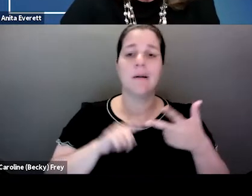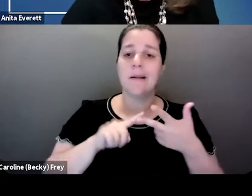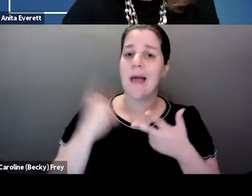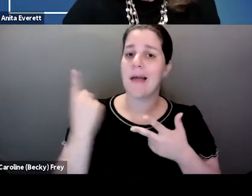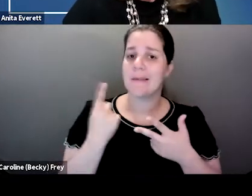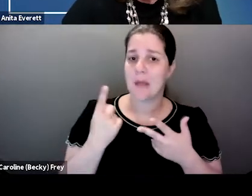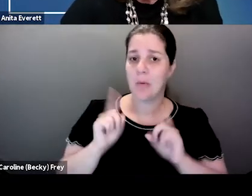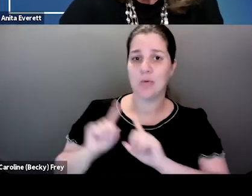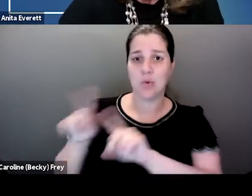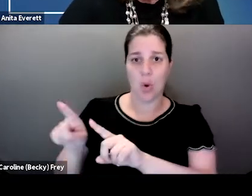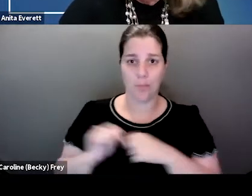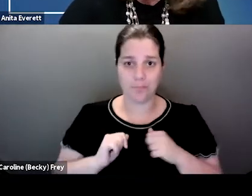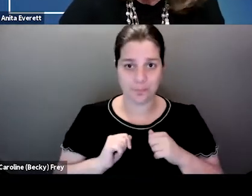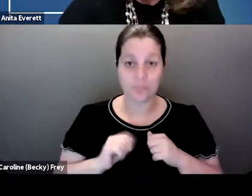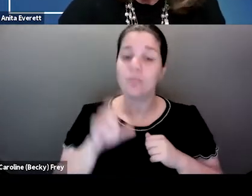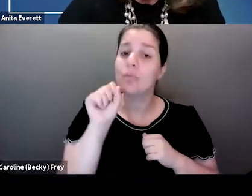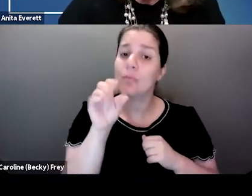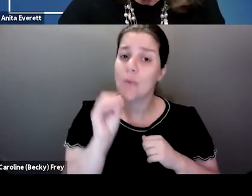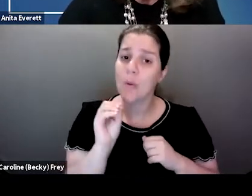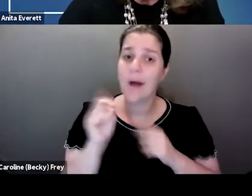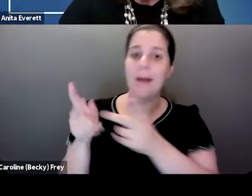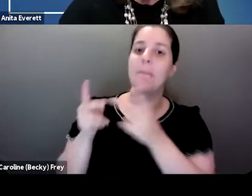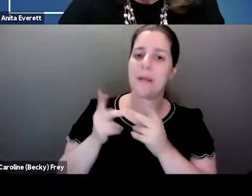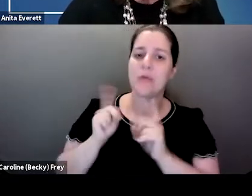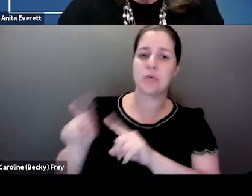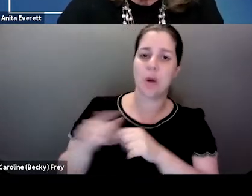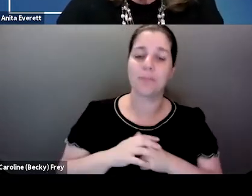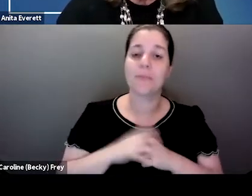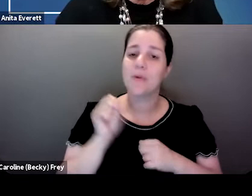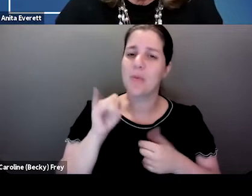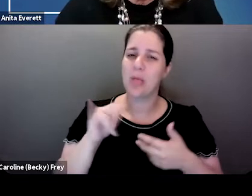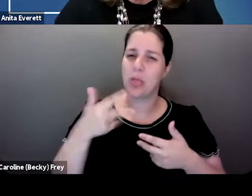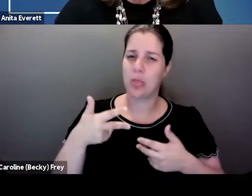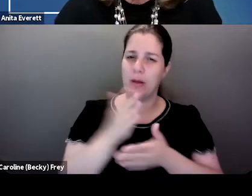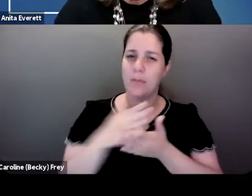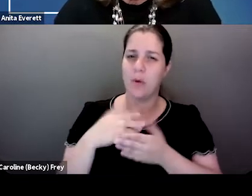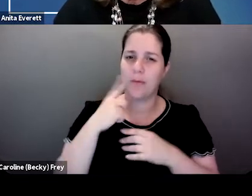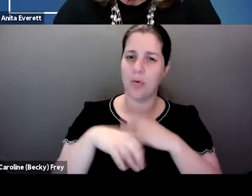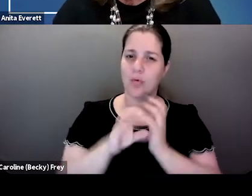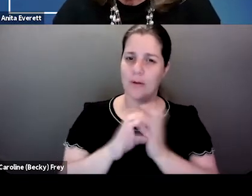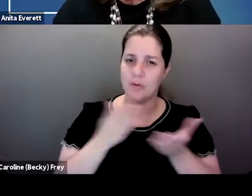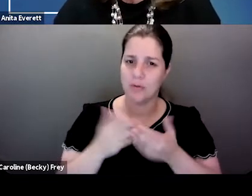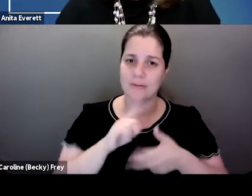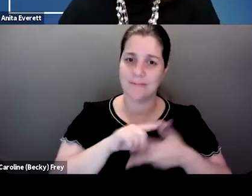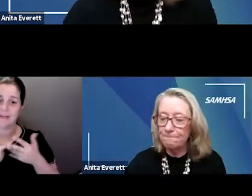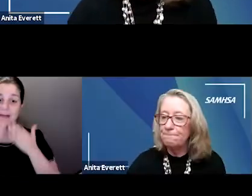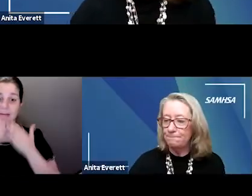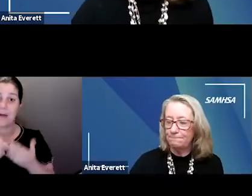component. So thank you. Now what I'd like to do is turn over to my colleague within SAMHSA, Dr. Richard